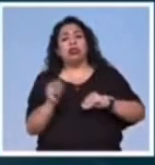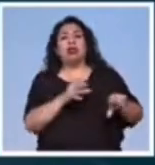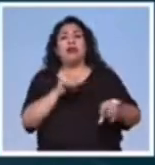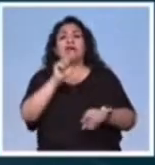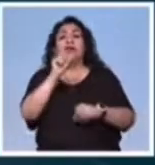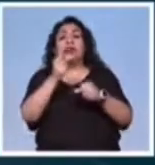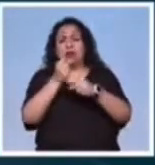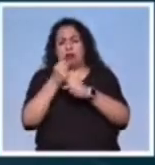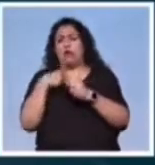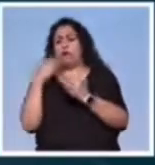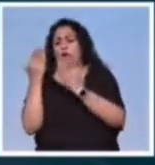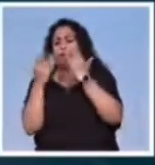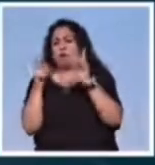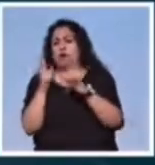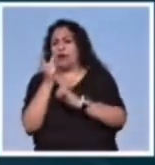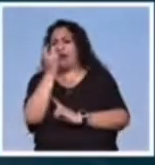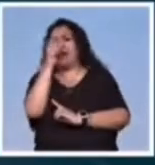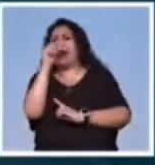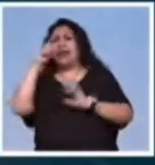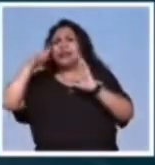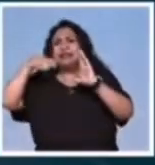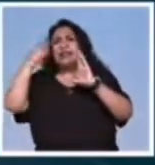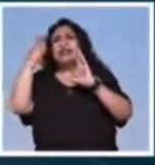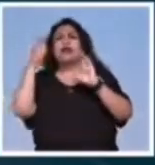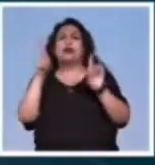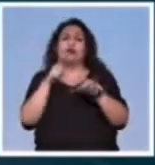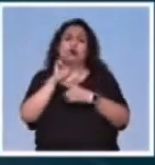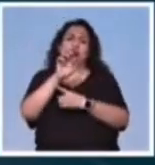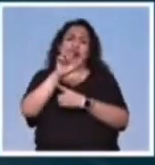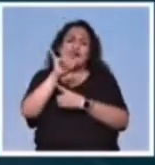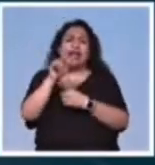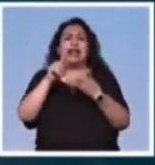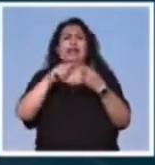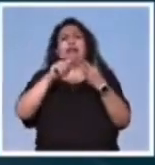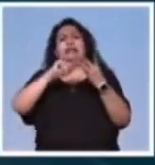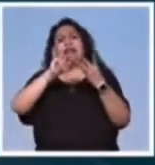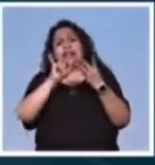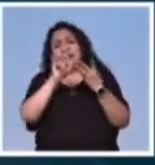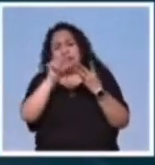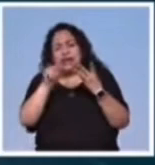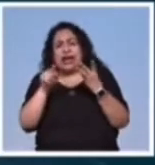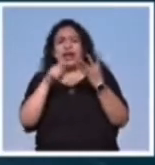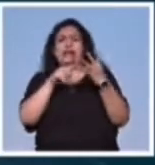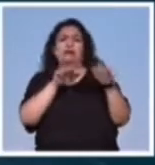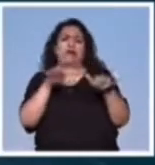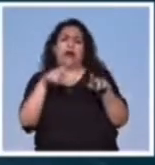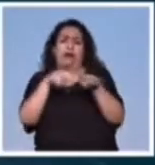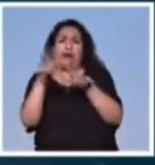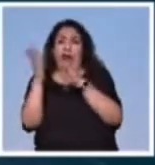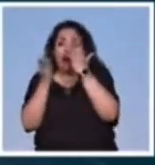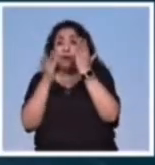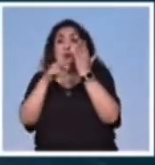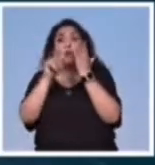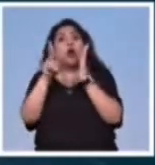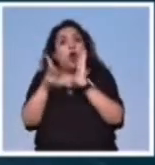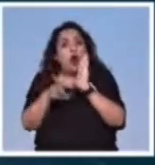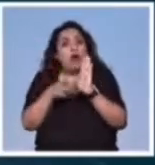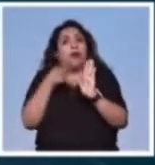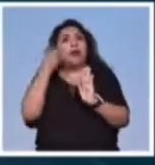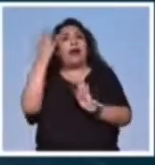I studied music, film scoring, classical music, jazz music, played piano and did different things, and then returned to my